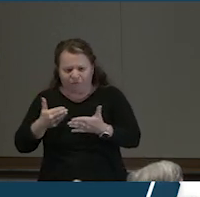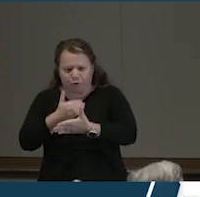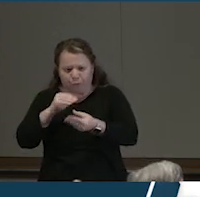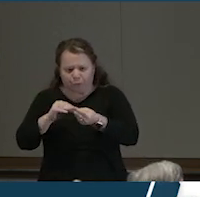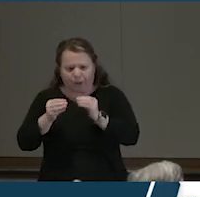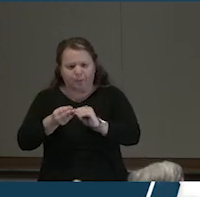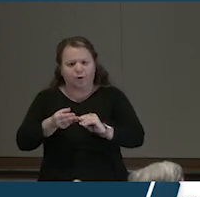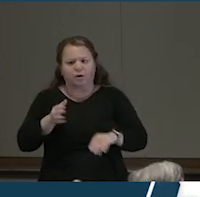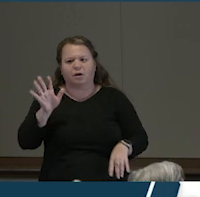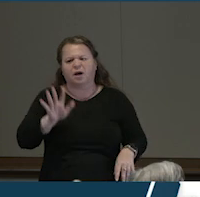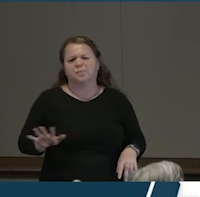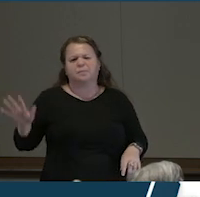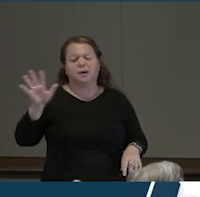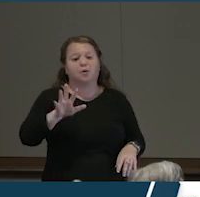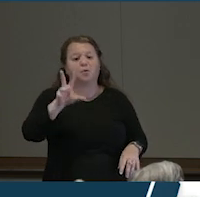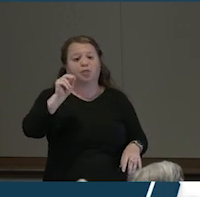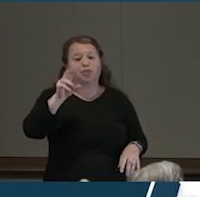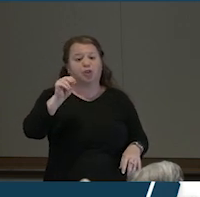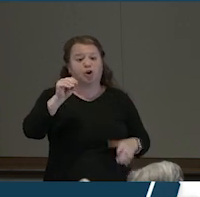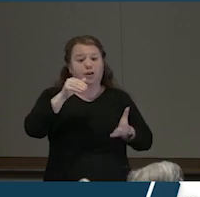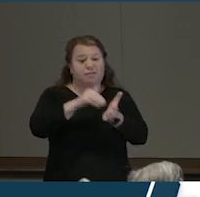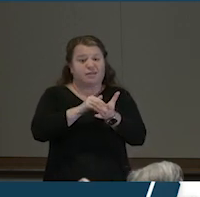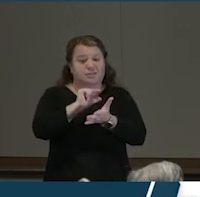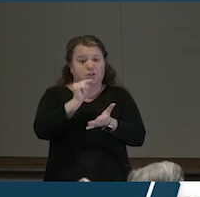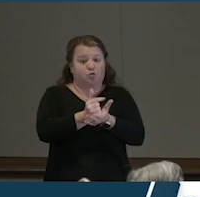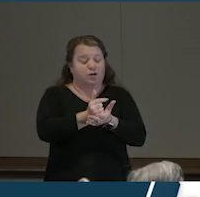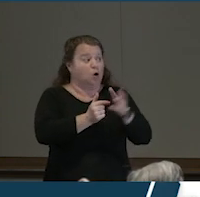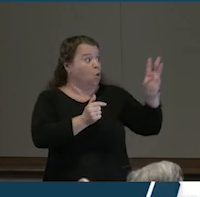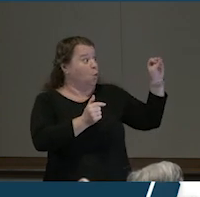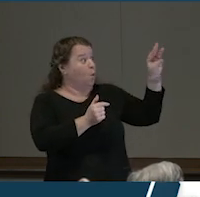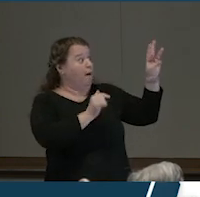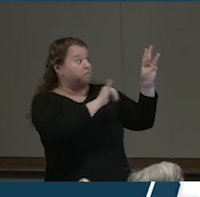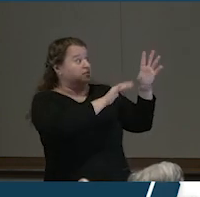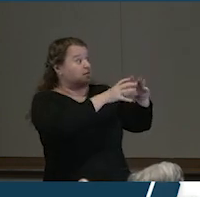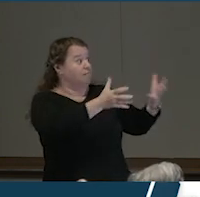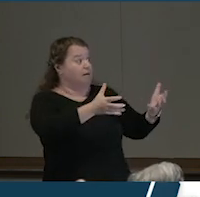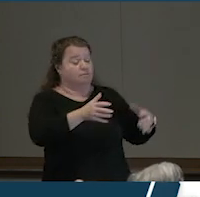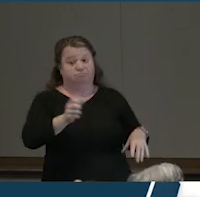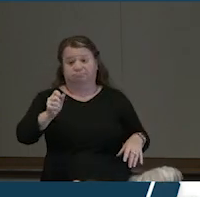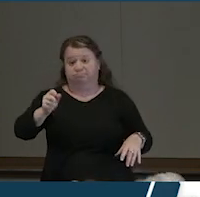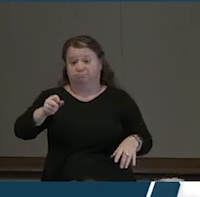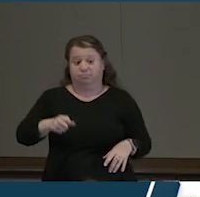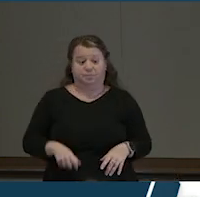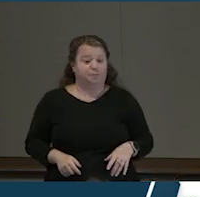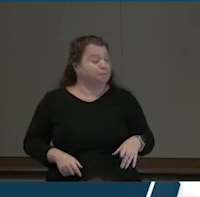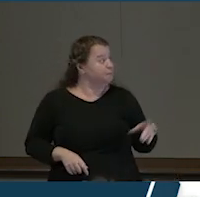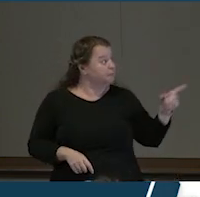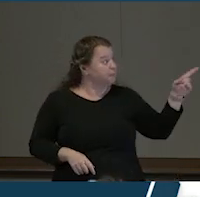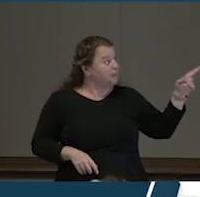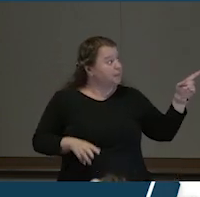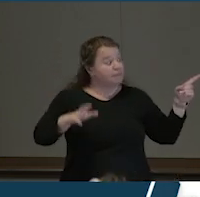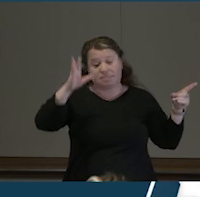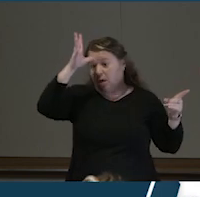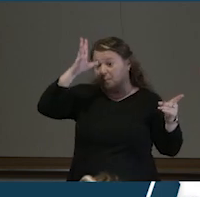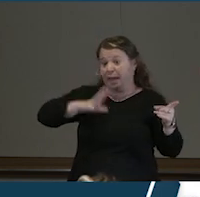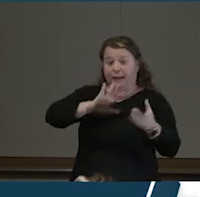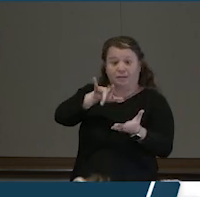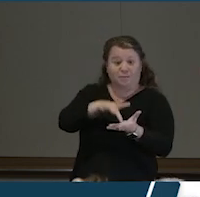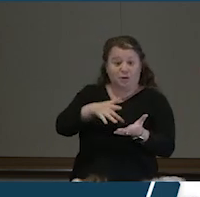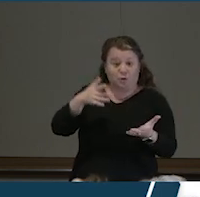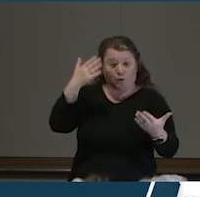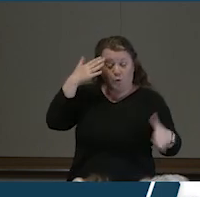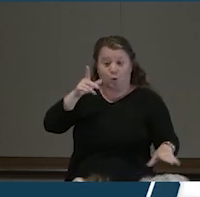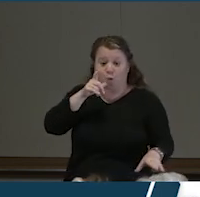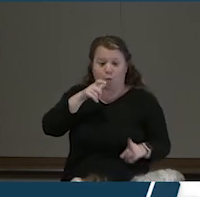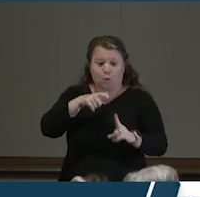somewhere around 30,000 graduates. Wow. Yeah, it's good. All right, so this guy in the middle, for anybody who doesn't know him, is Andy